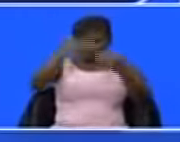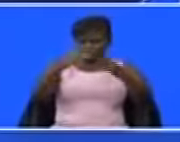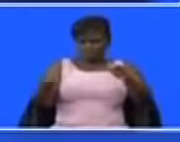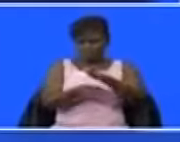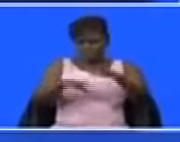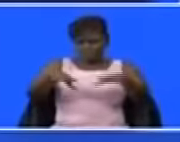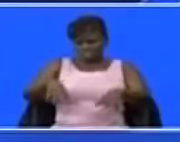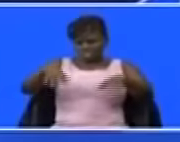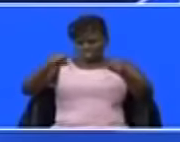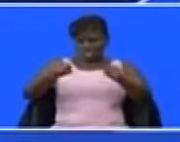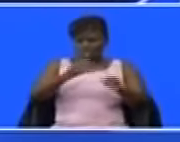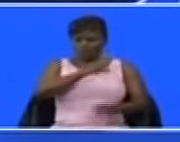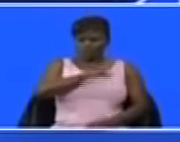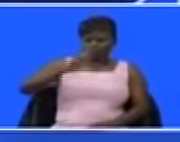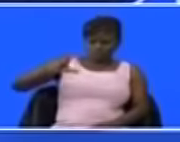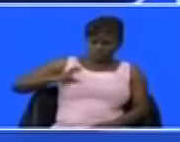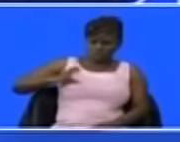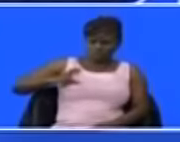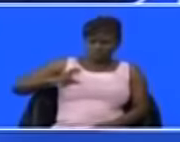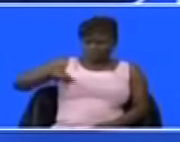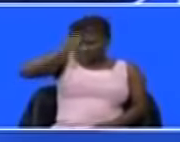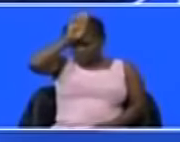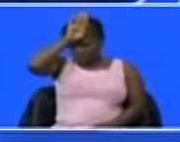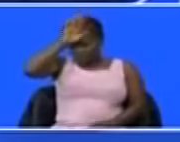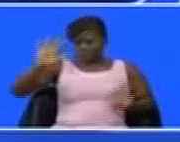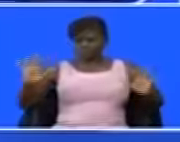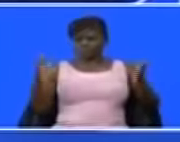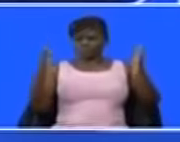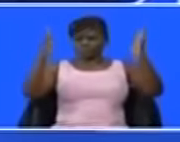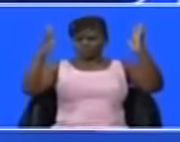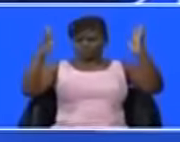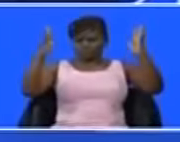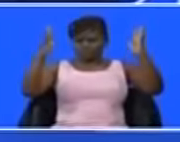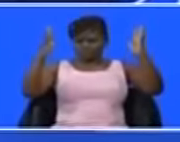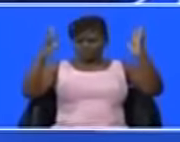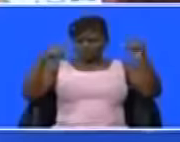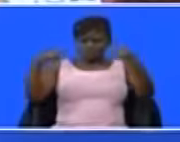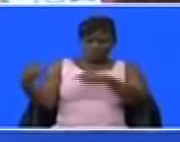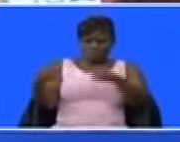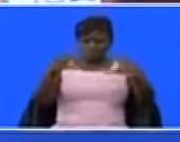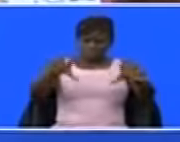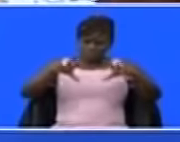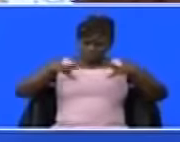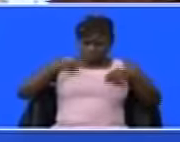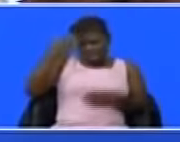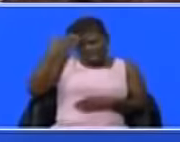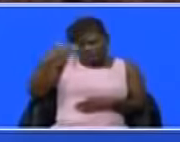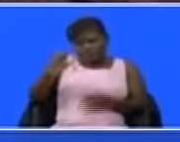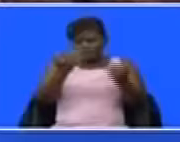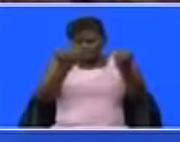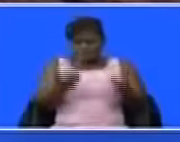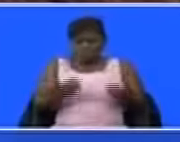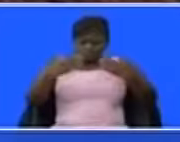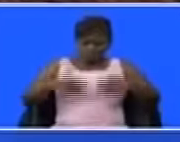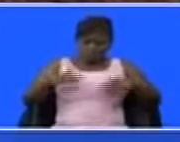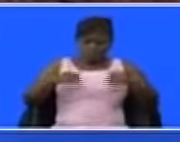chair of the commission, Simon Ndubai, has lauded KTN for its proactive role in raising awareness about the needs of people